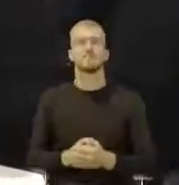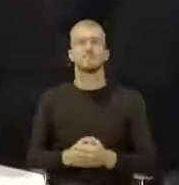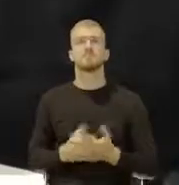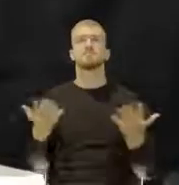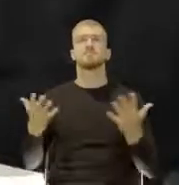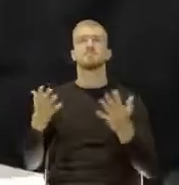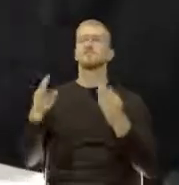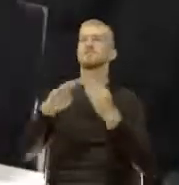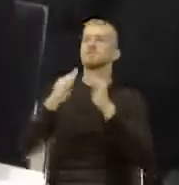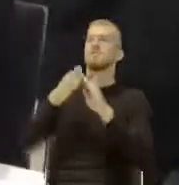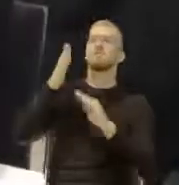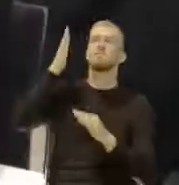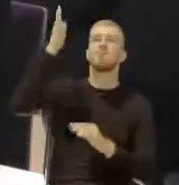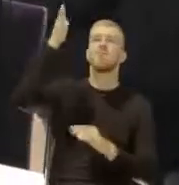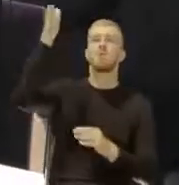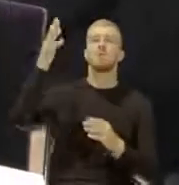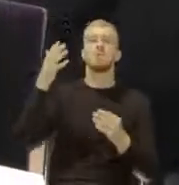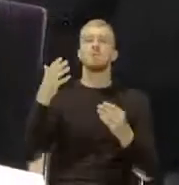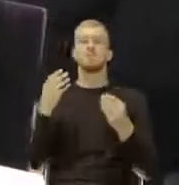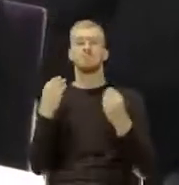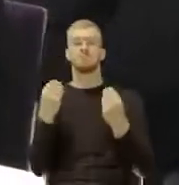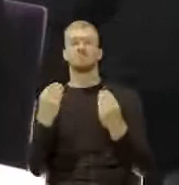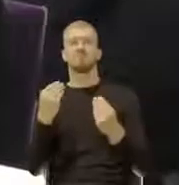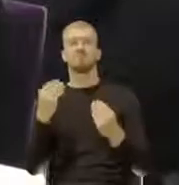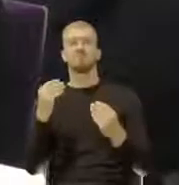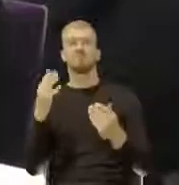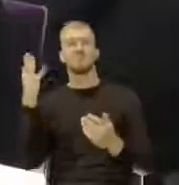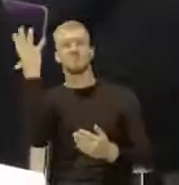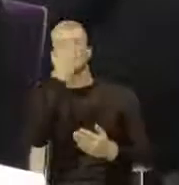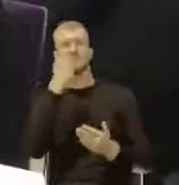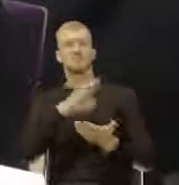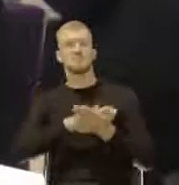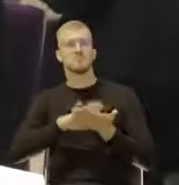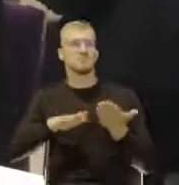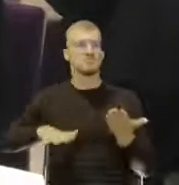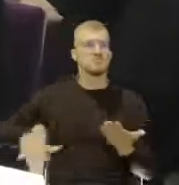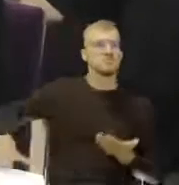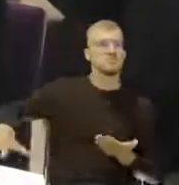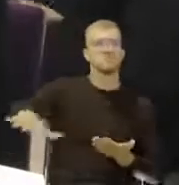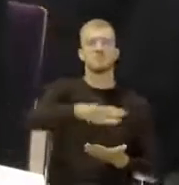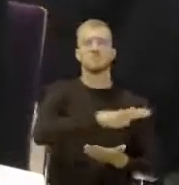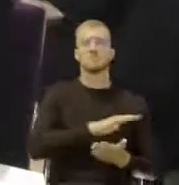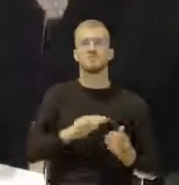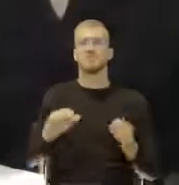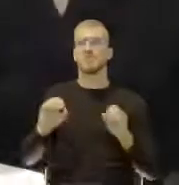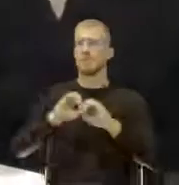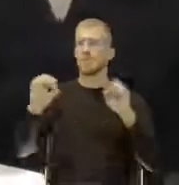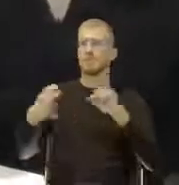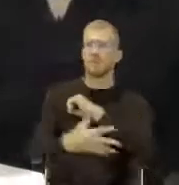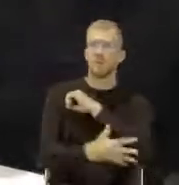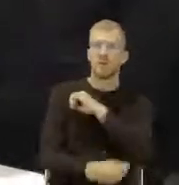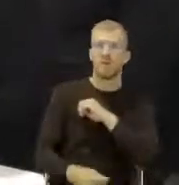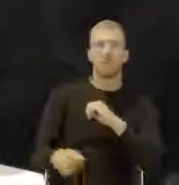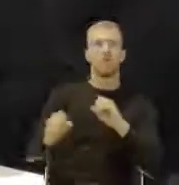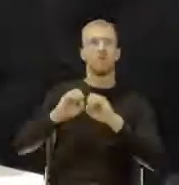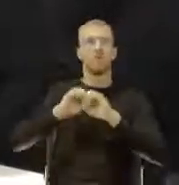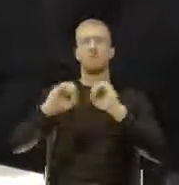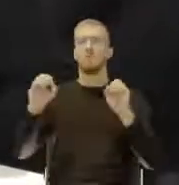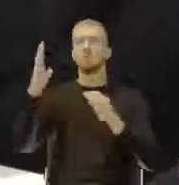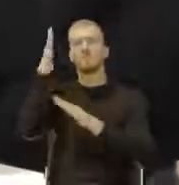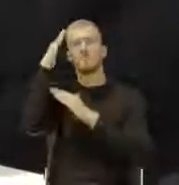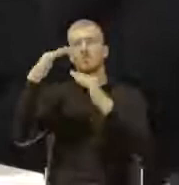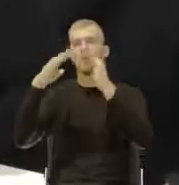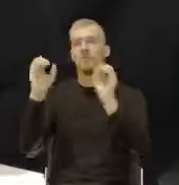eradicated and all residents have access to adequate houses. However, inspiring words on paper will not make our city